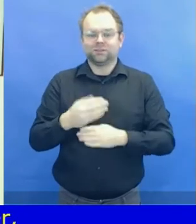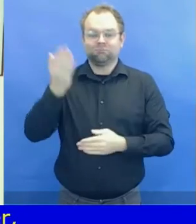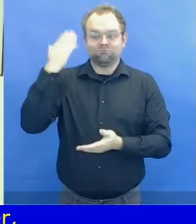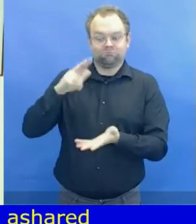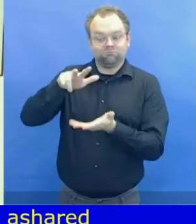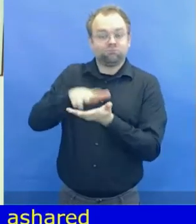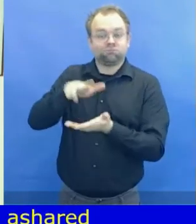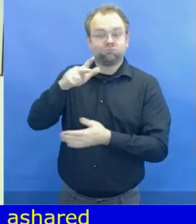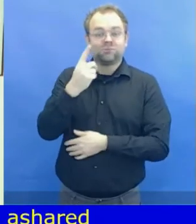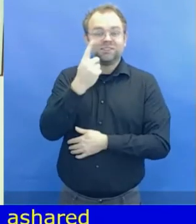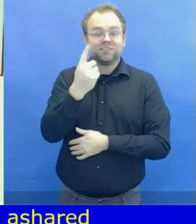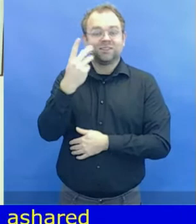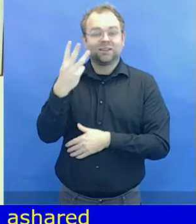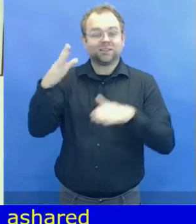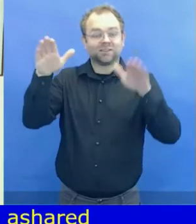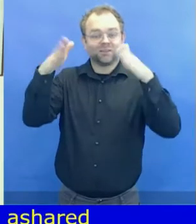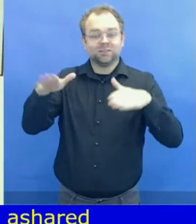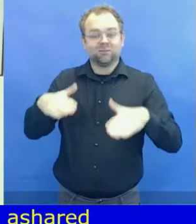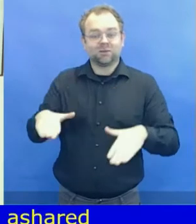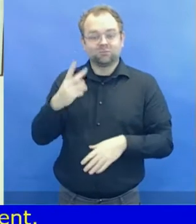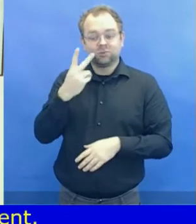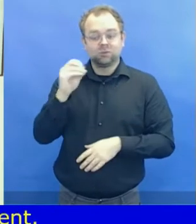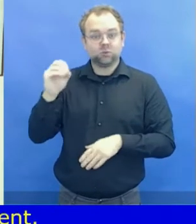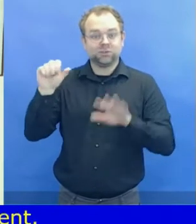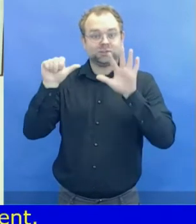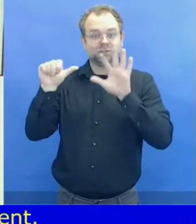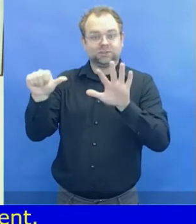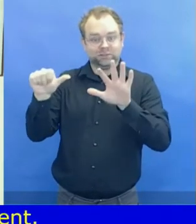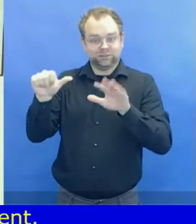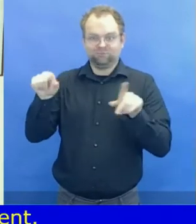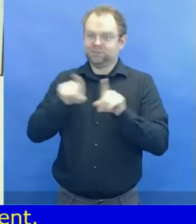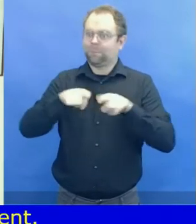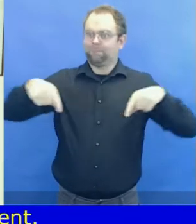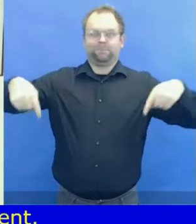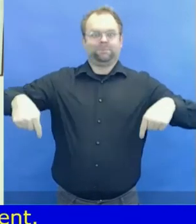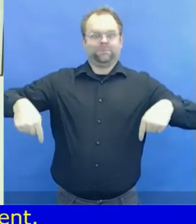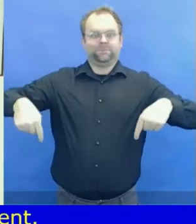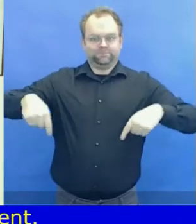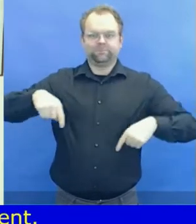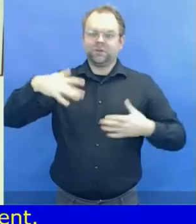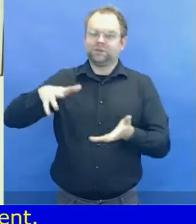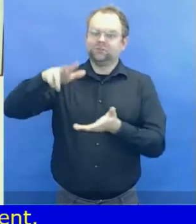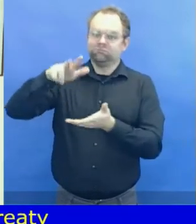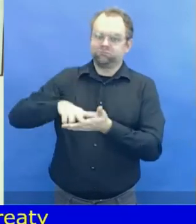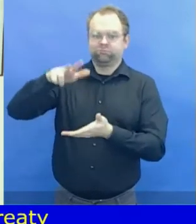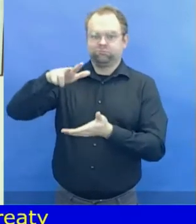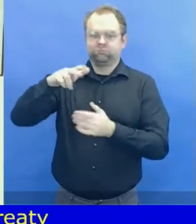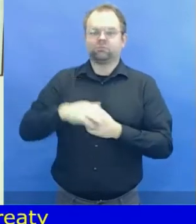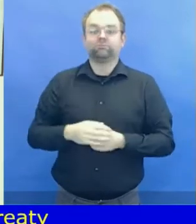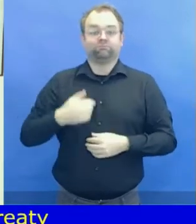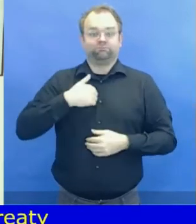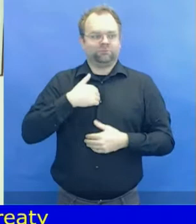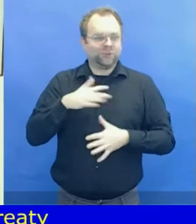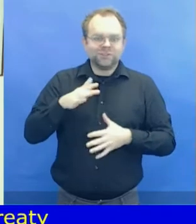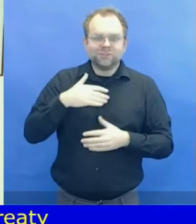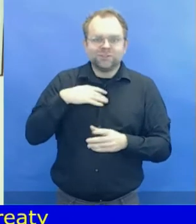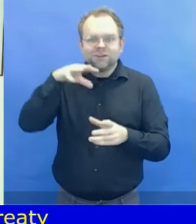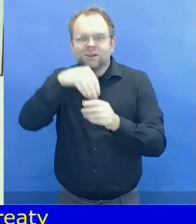first human rights convention open to signature by regional integration organizations. The convention entered into force on the